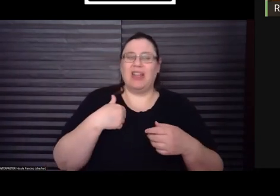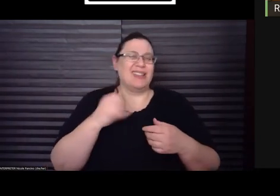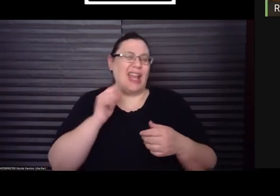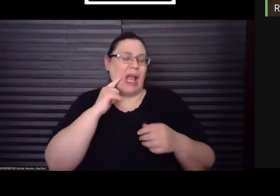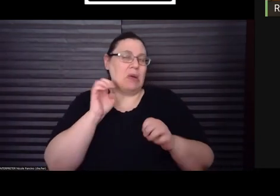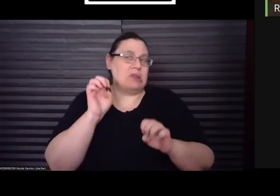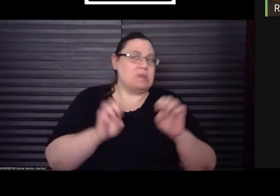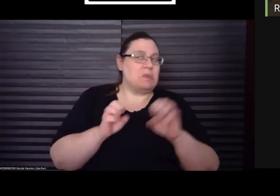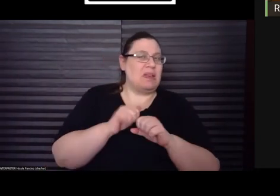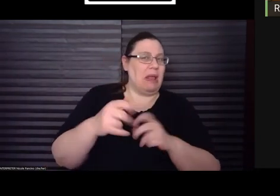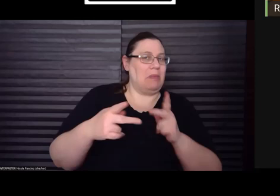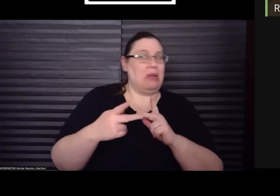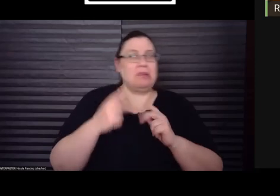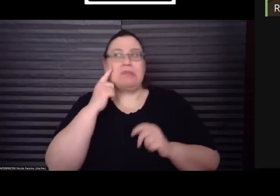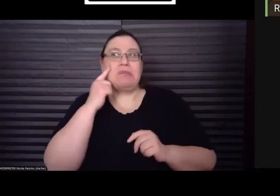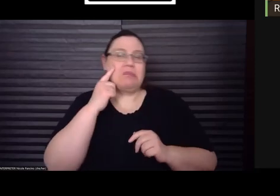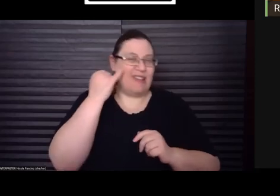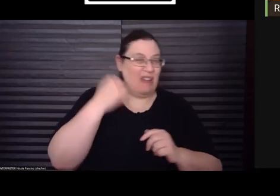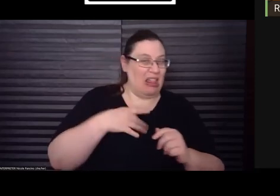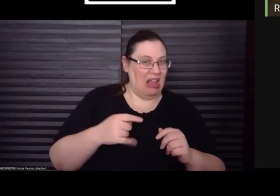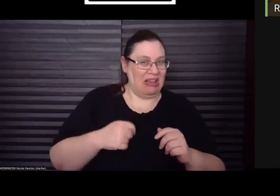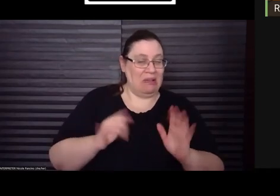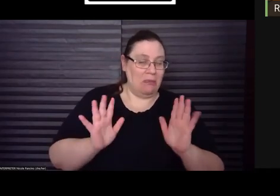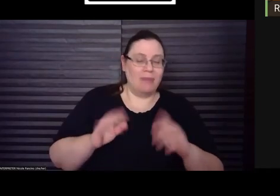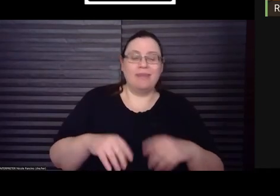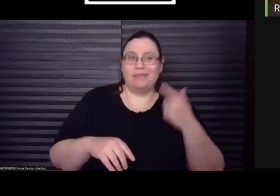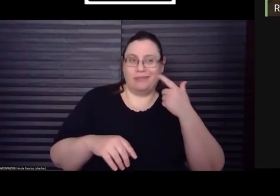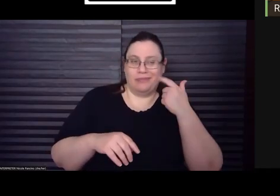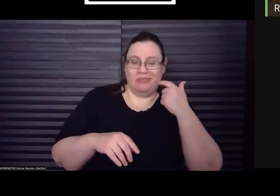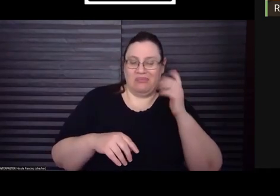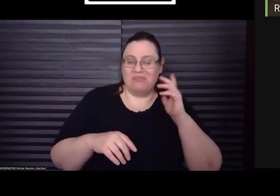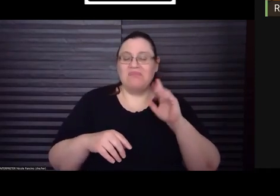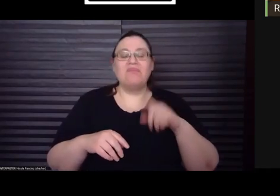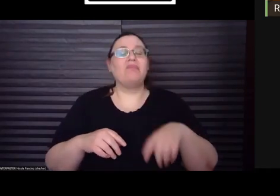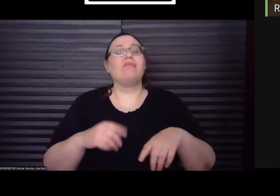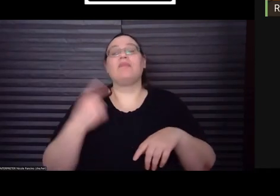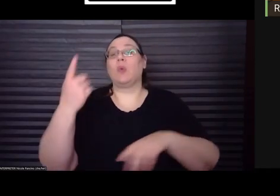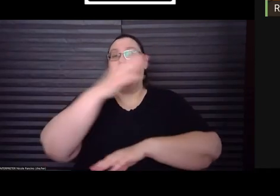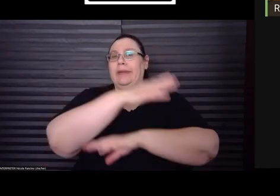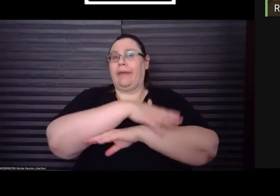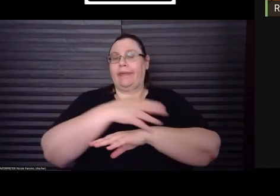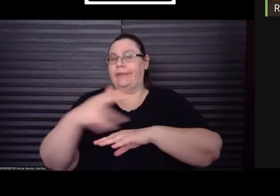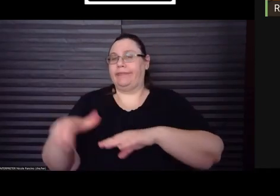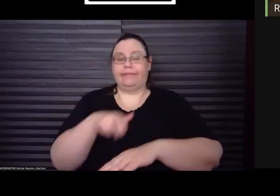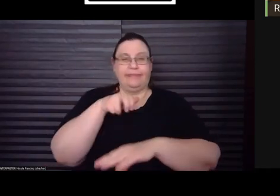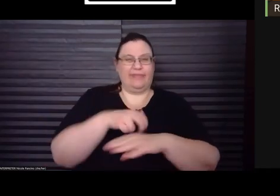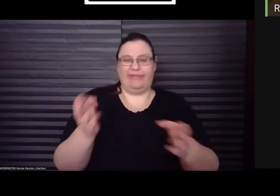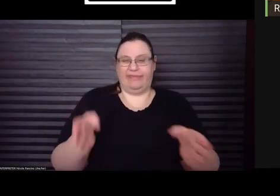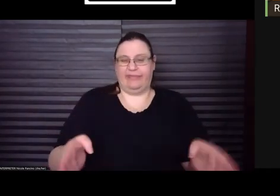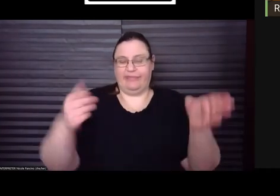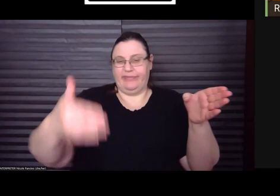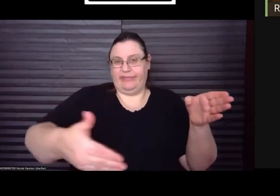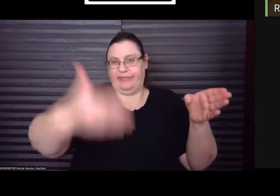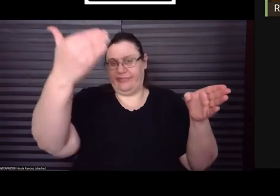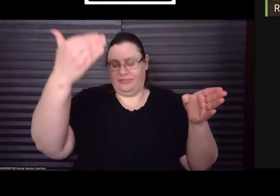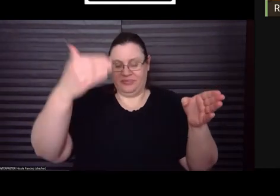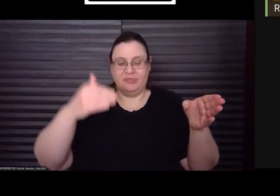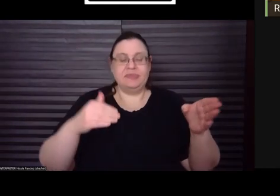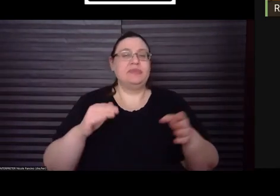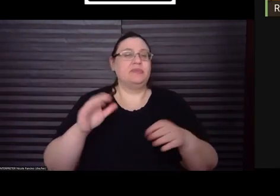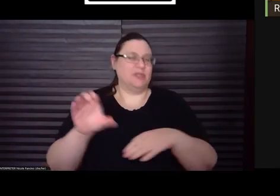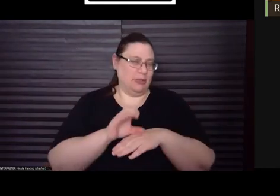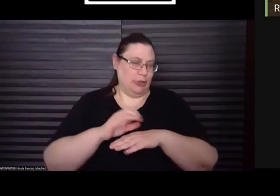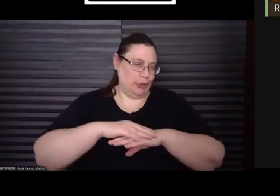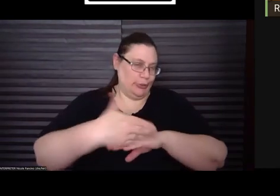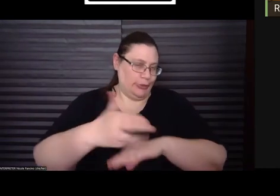kind of test driving Paragraph, you know, and I sat down at one of the desks at one of the Carols and